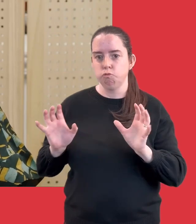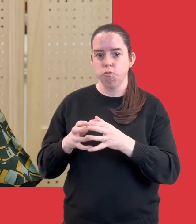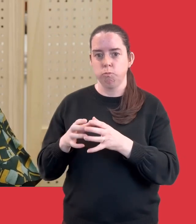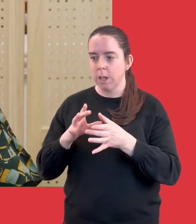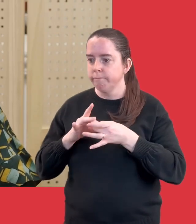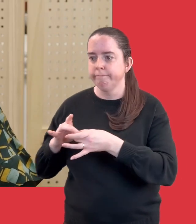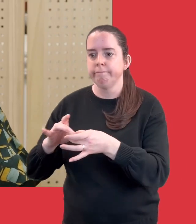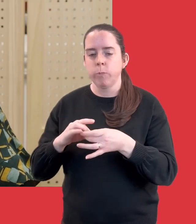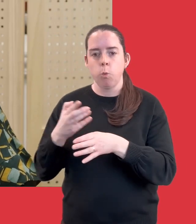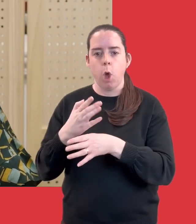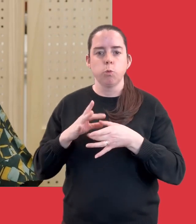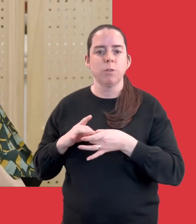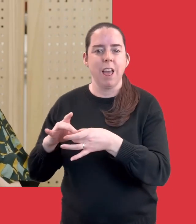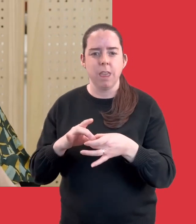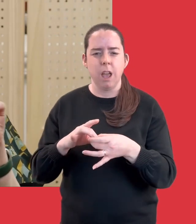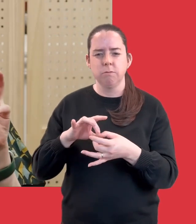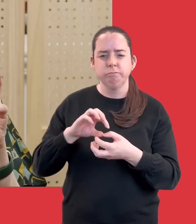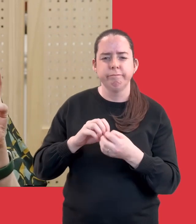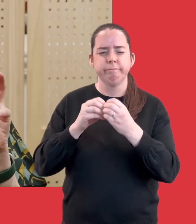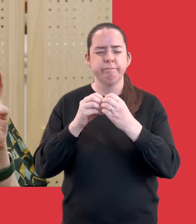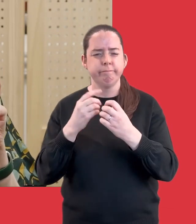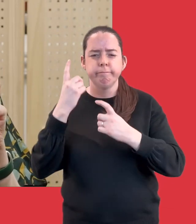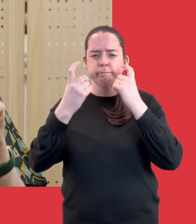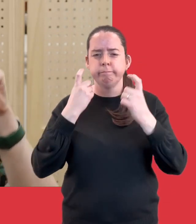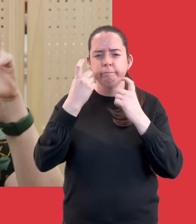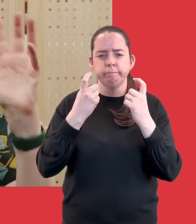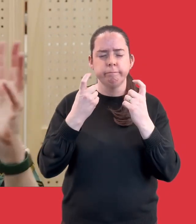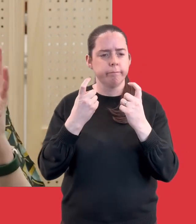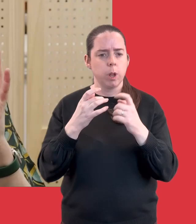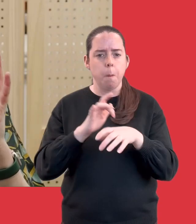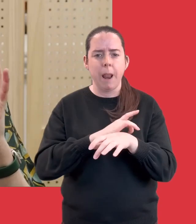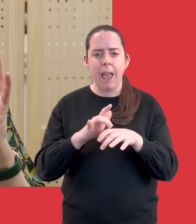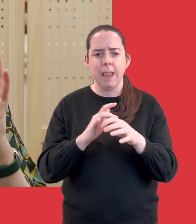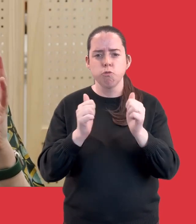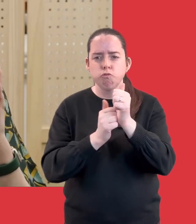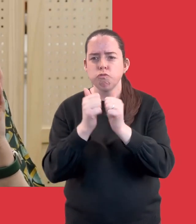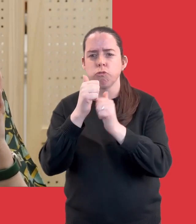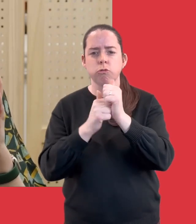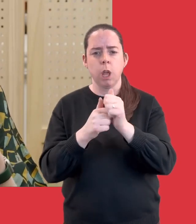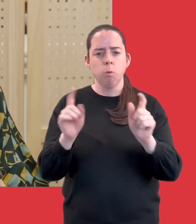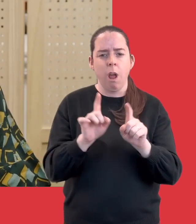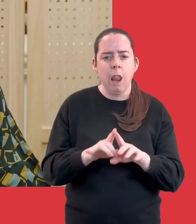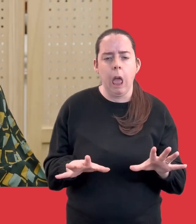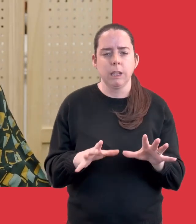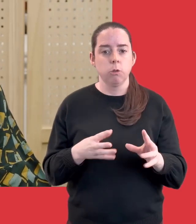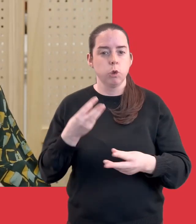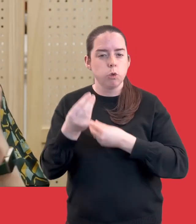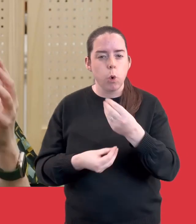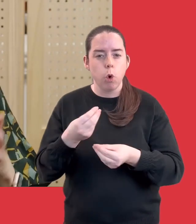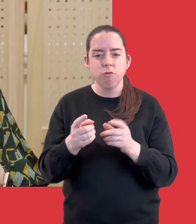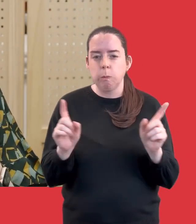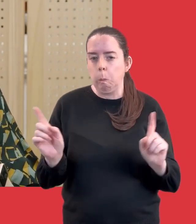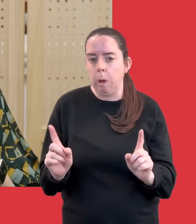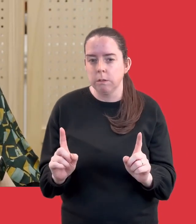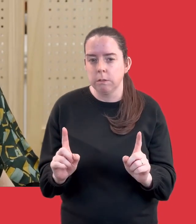for some time on figuring out, in a sense, what the architecture of the production might be, and on